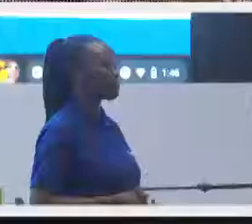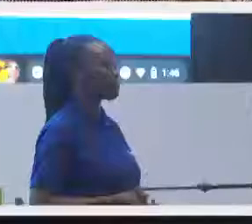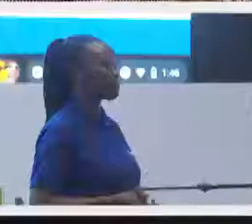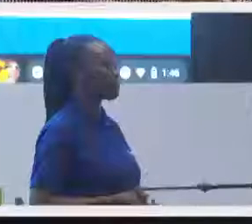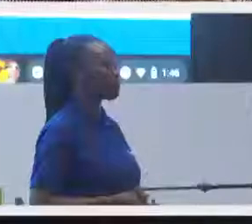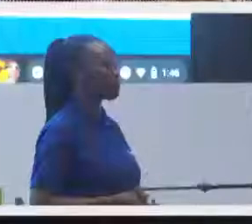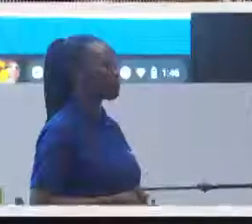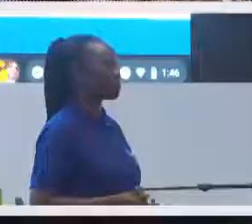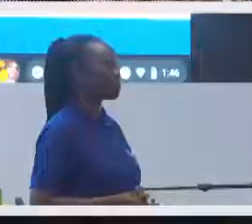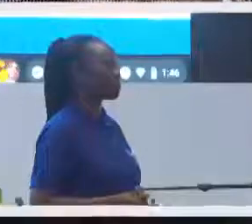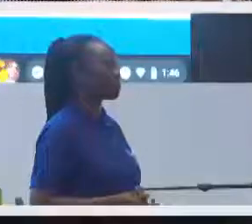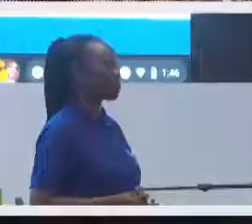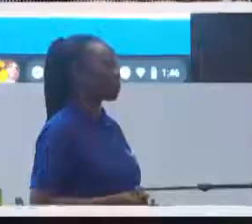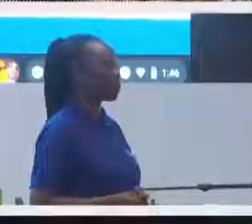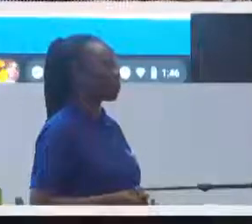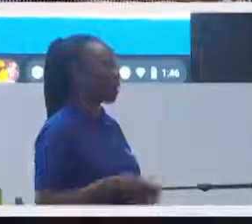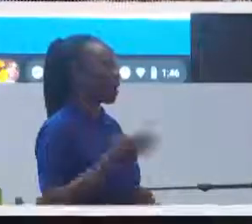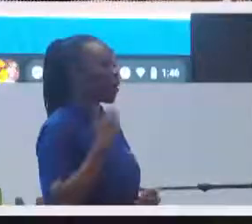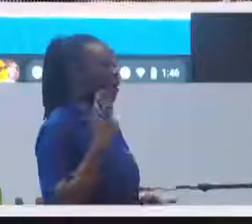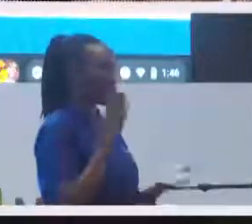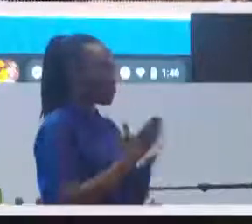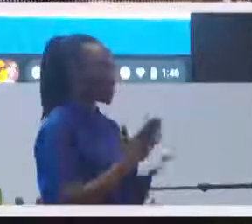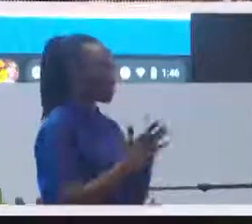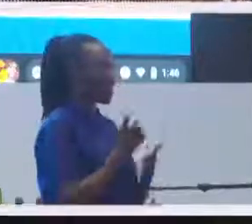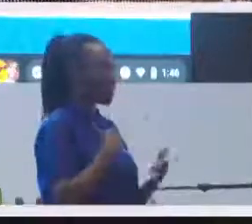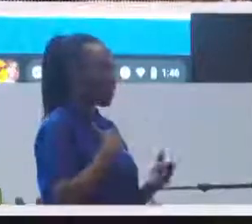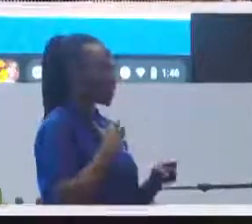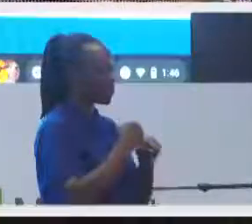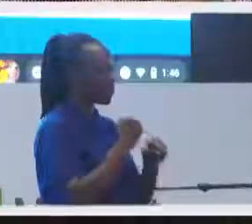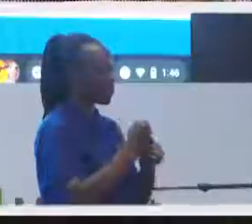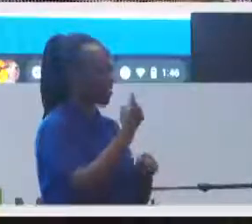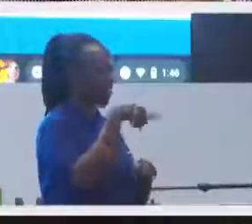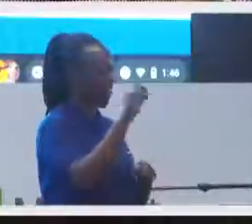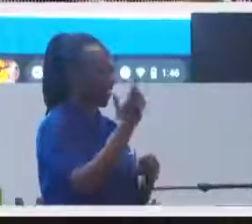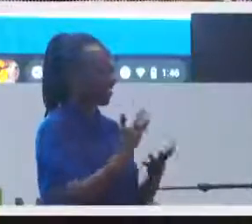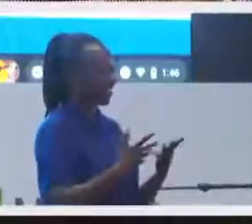and to prove that I'm doing the real thing. I'm not,